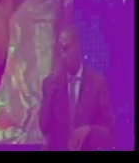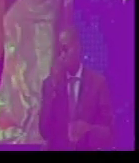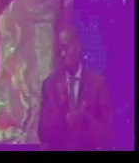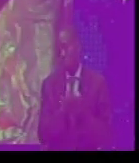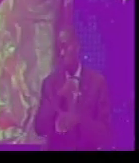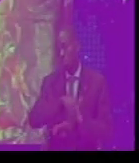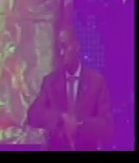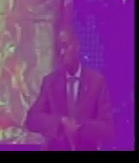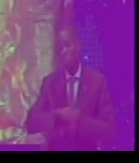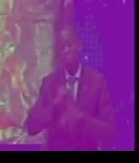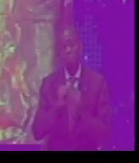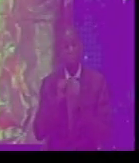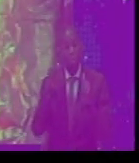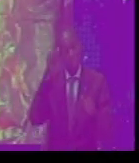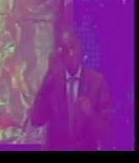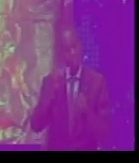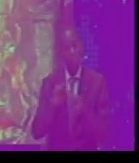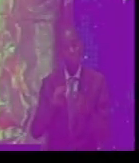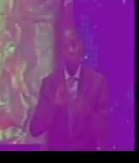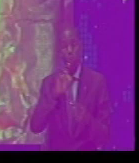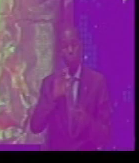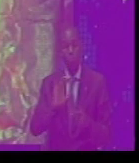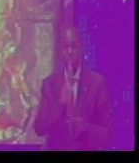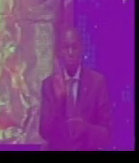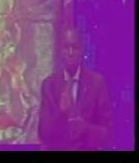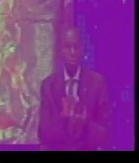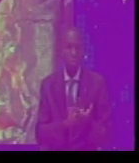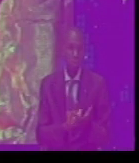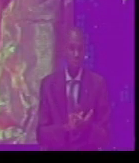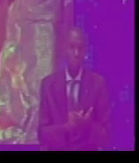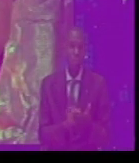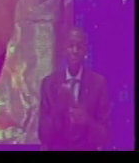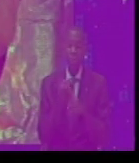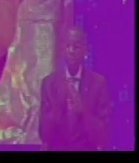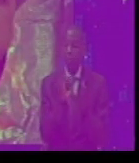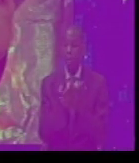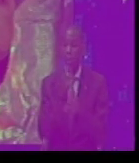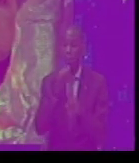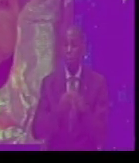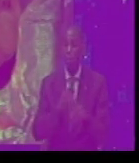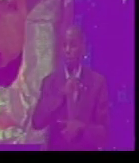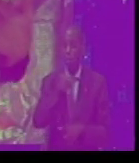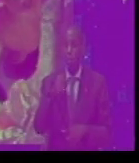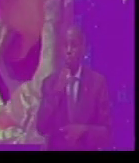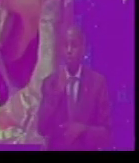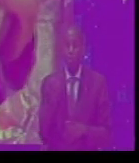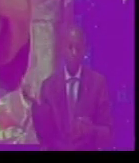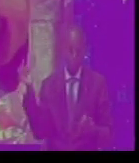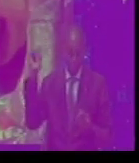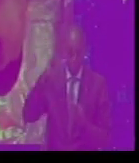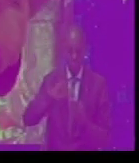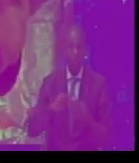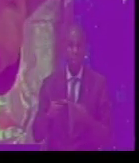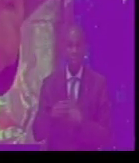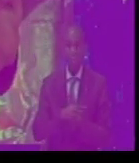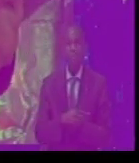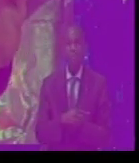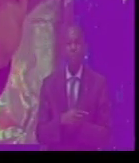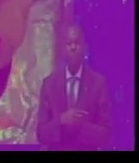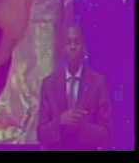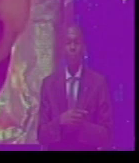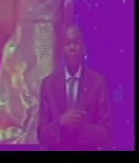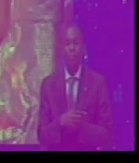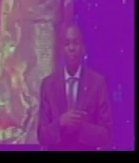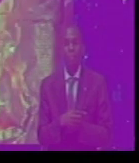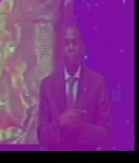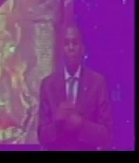develop. But I slept that night. I didn't even remember without taking drugs. From that June to